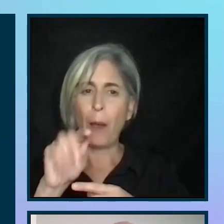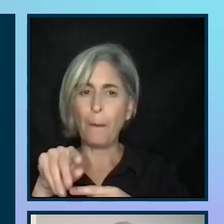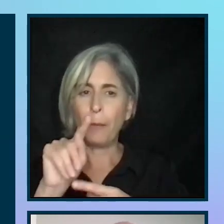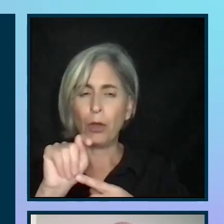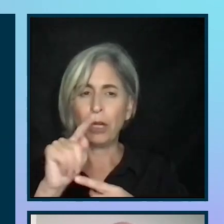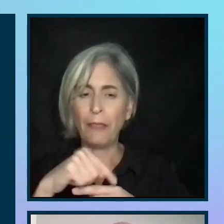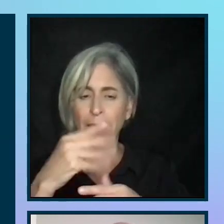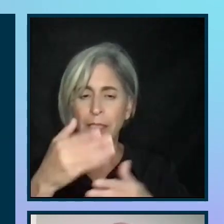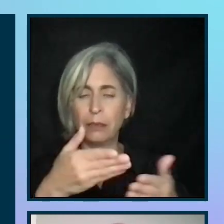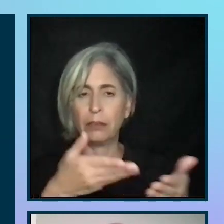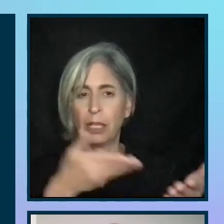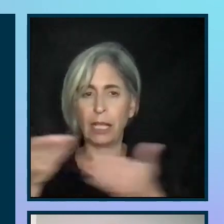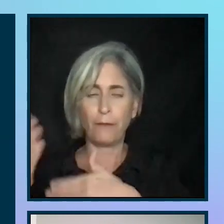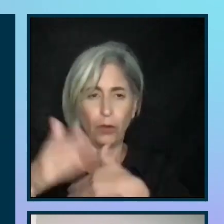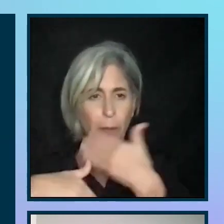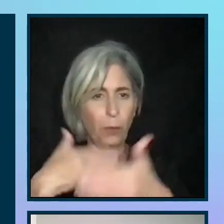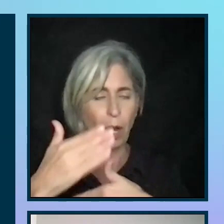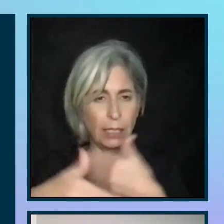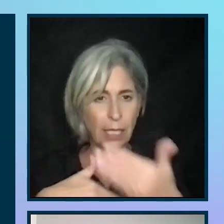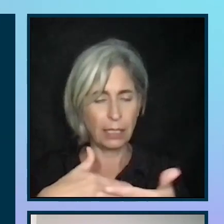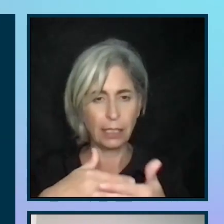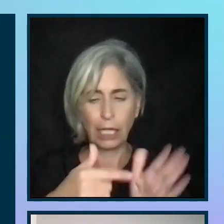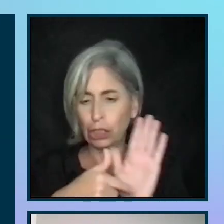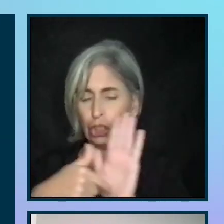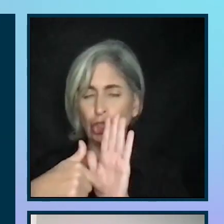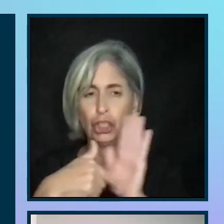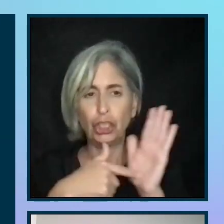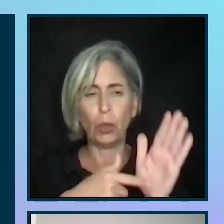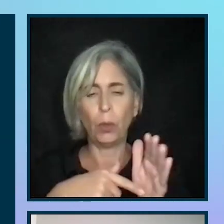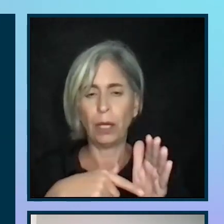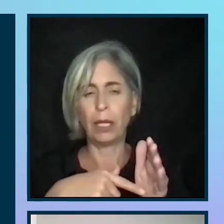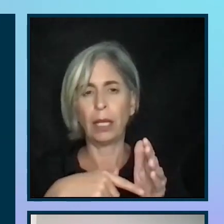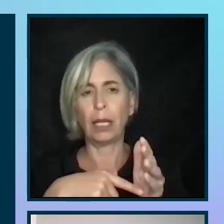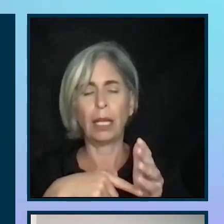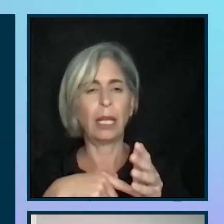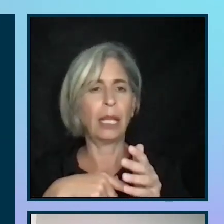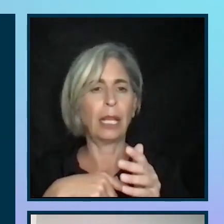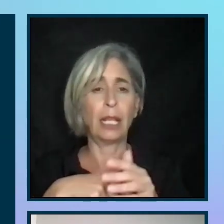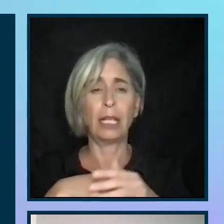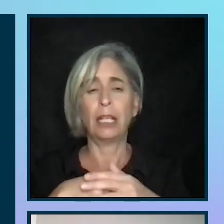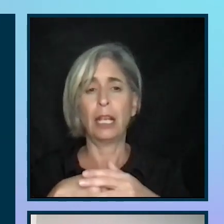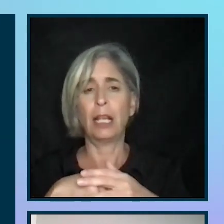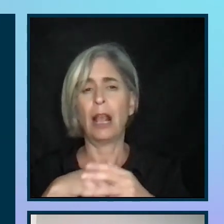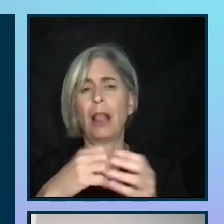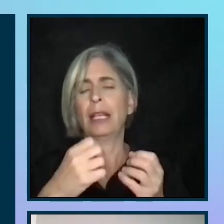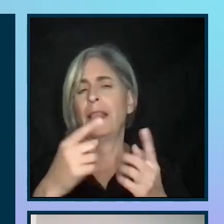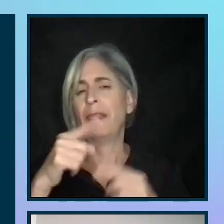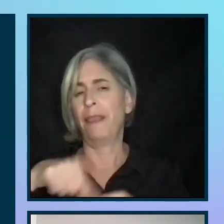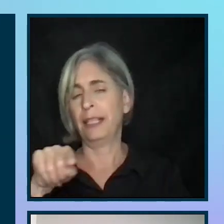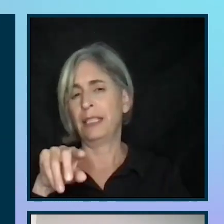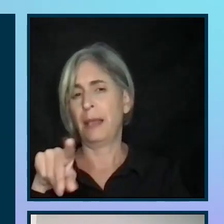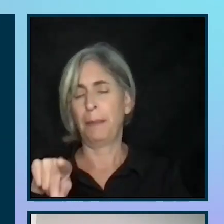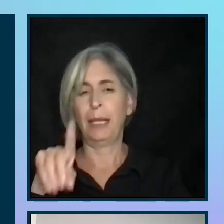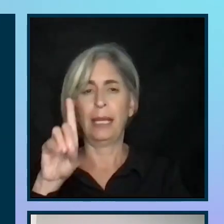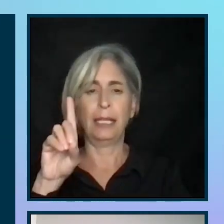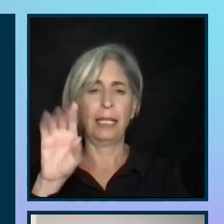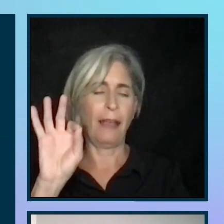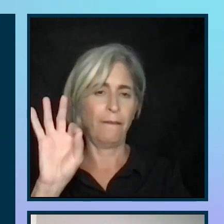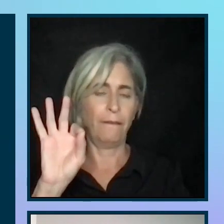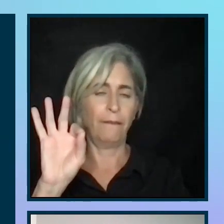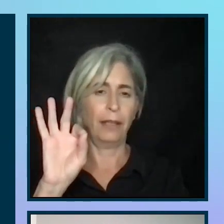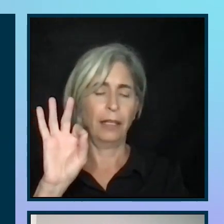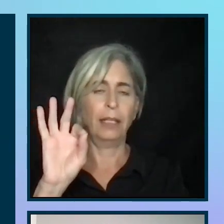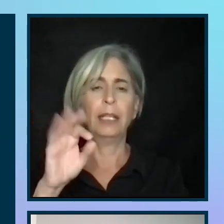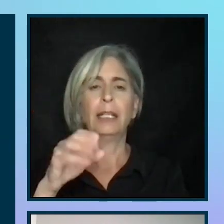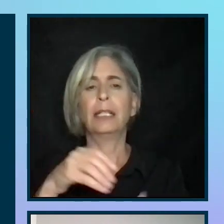process. And it's showing in the first instance that size check was about a PDF file. This is a daisy chain of a series